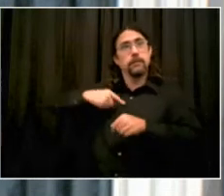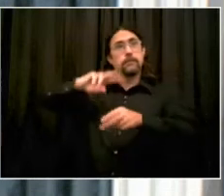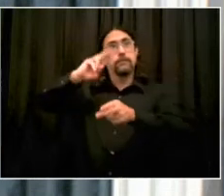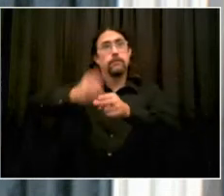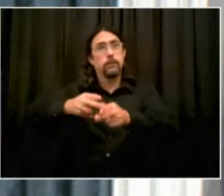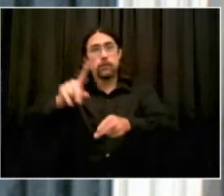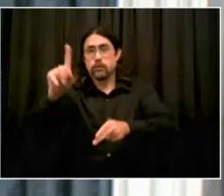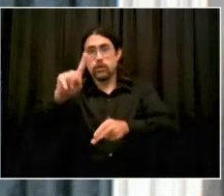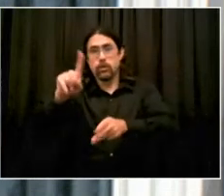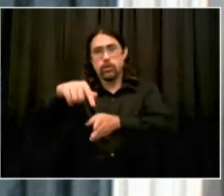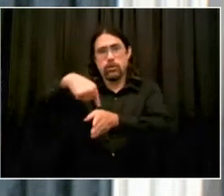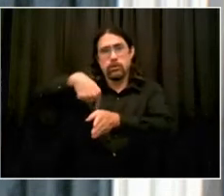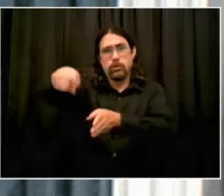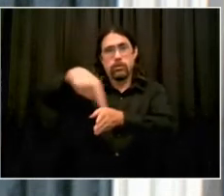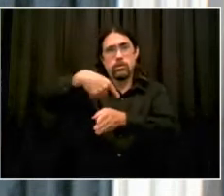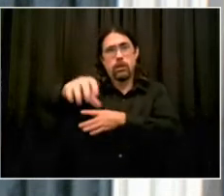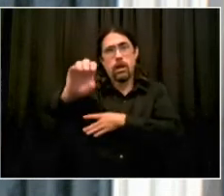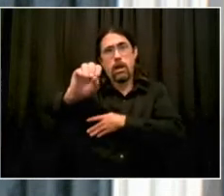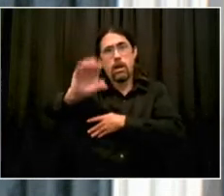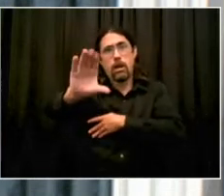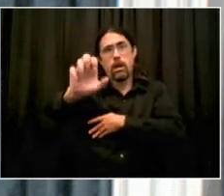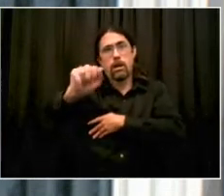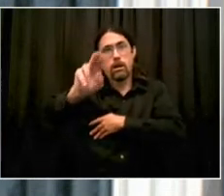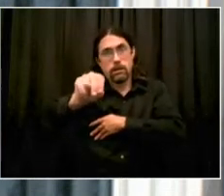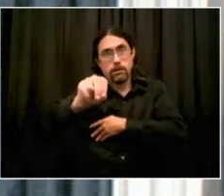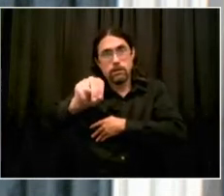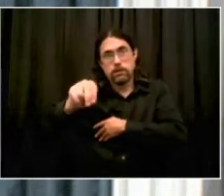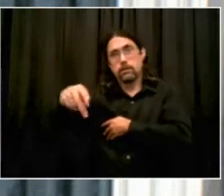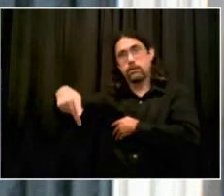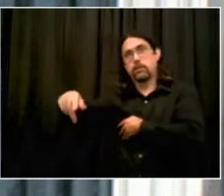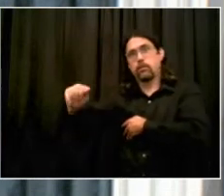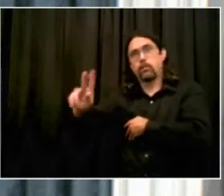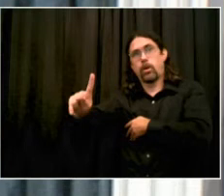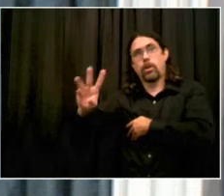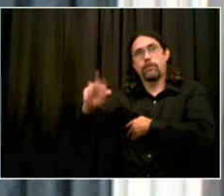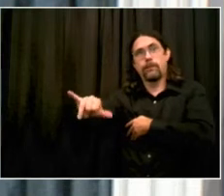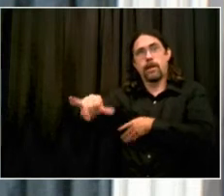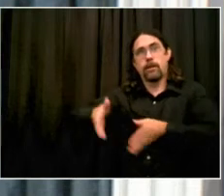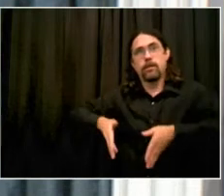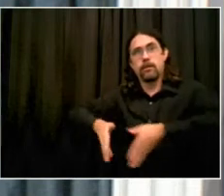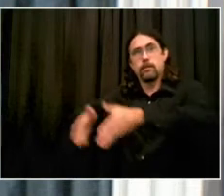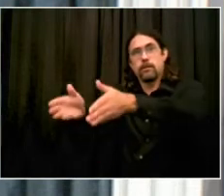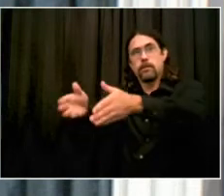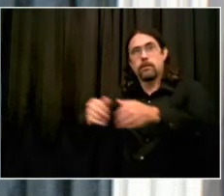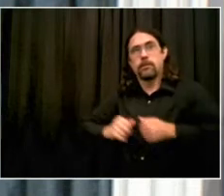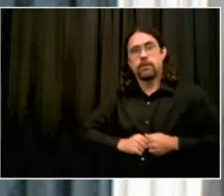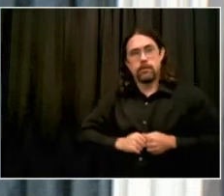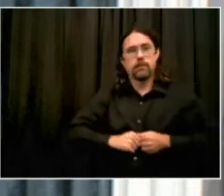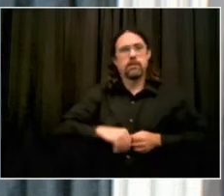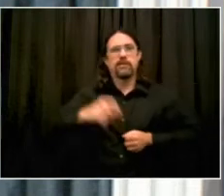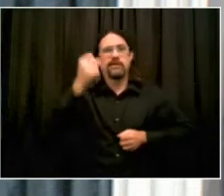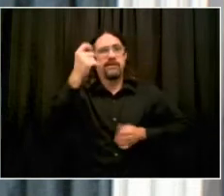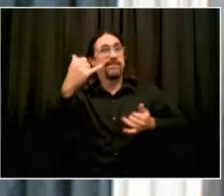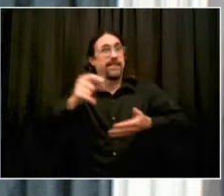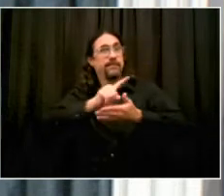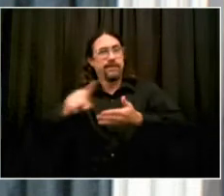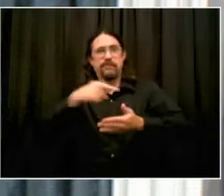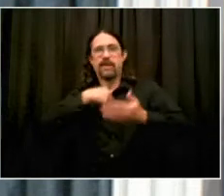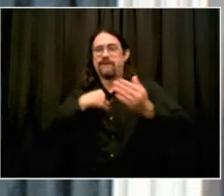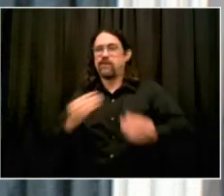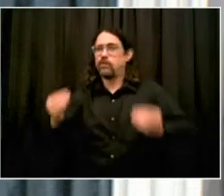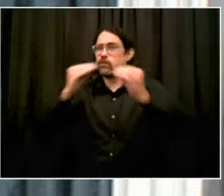of concern, both in southern Brooklyn as well as in parts of Queens. But what we do know is that in